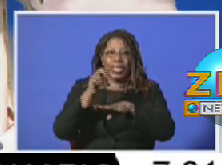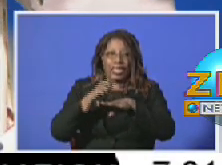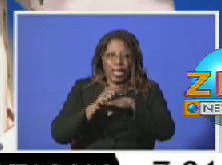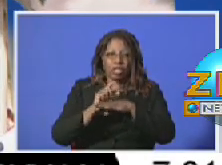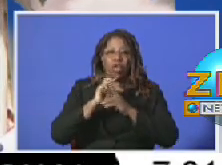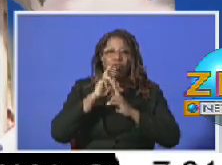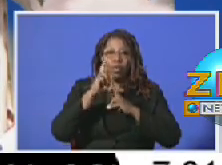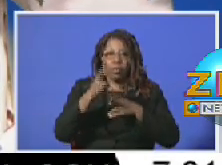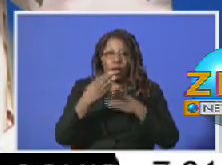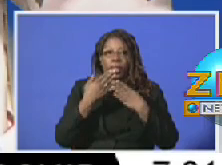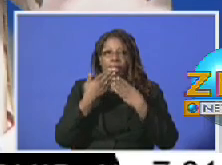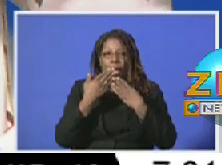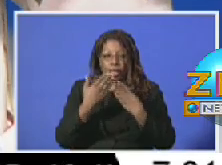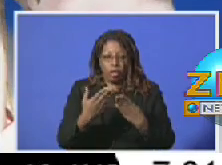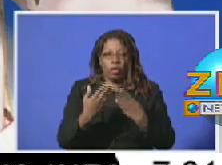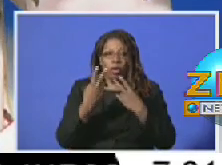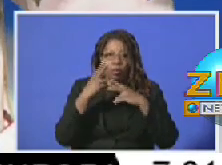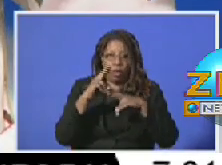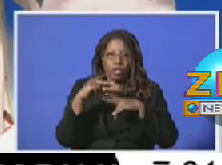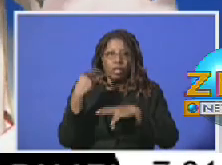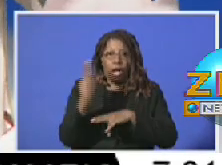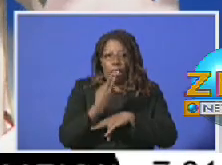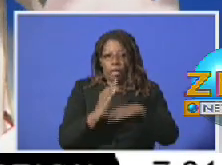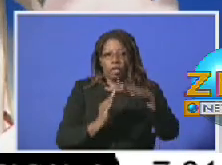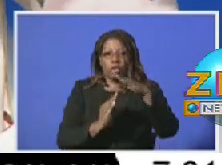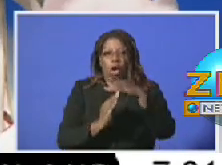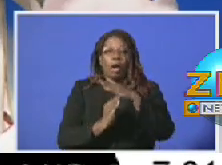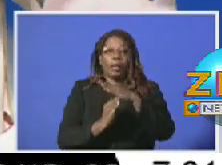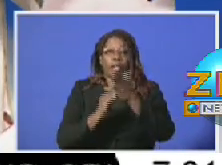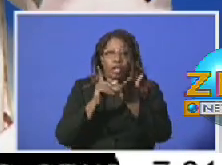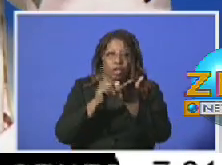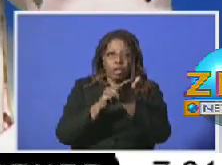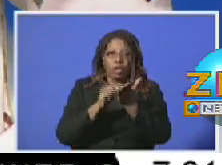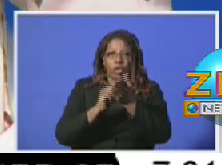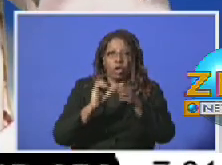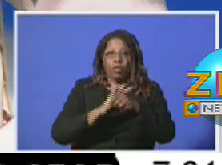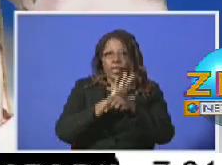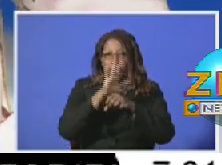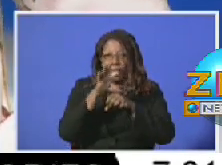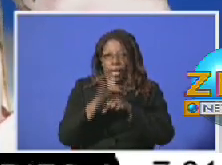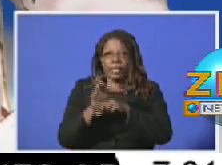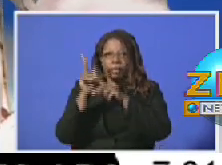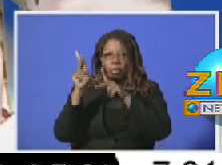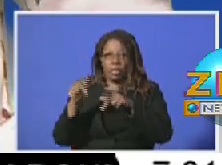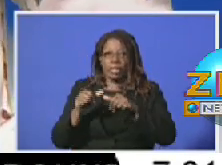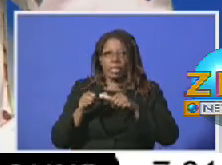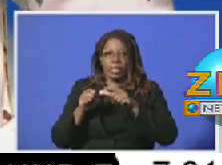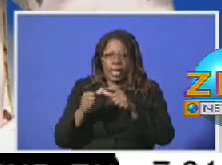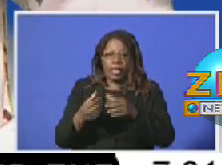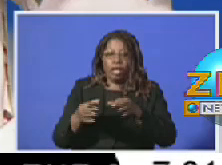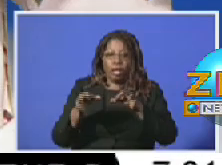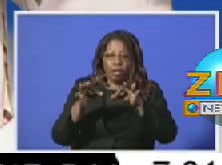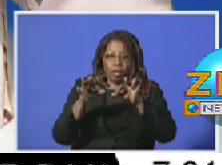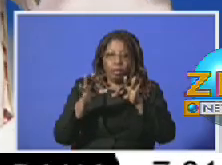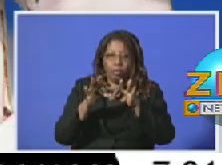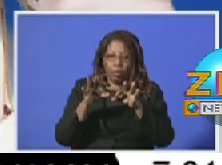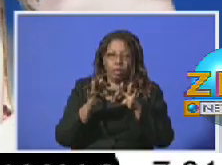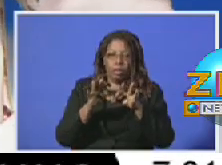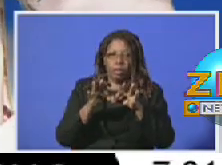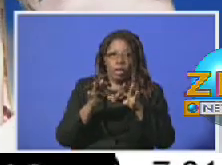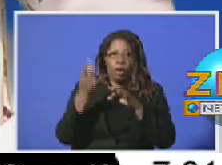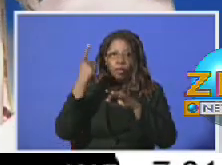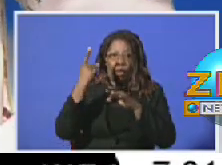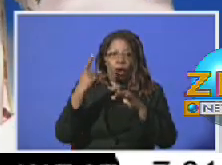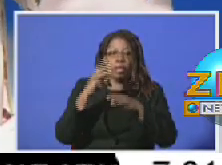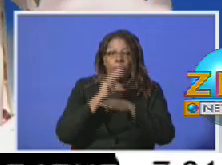Report. Thanks so much for tuning in. Topping news, COVID-19 cases in the country remain a priority for the Ministry of Health.